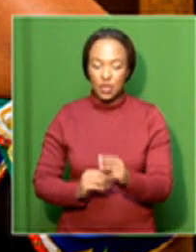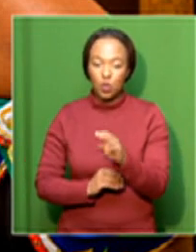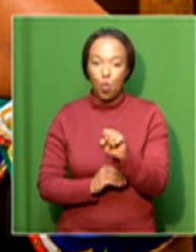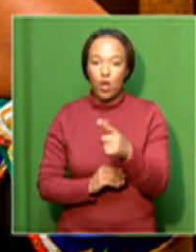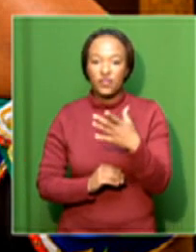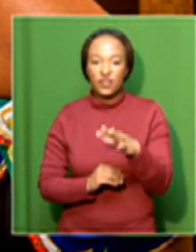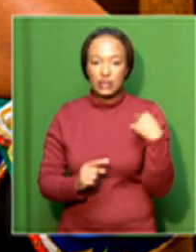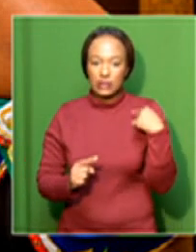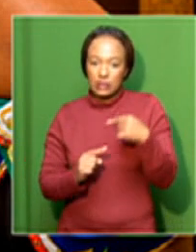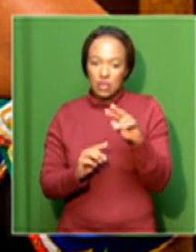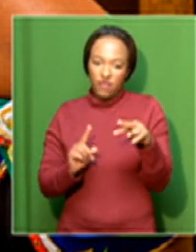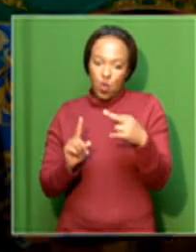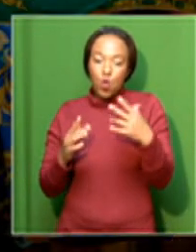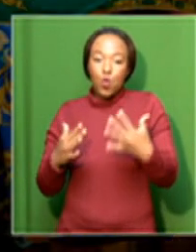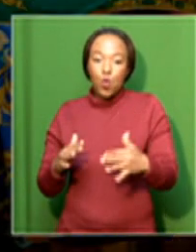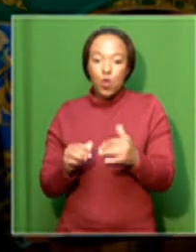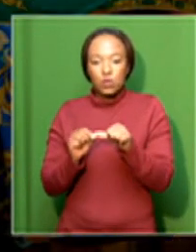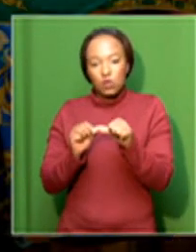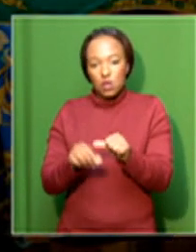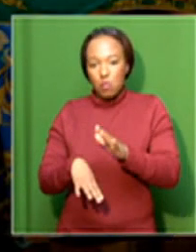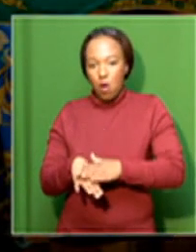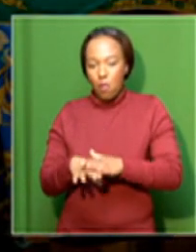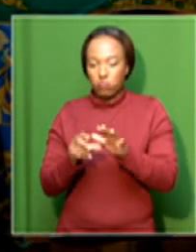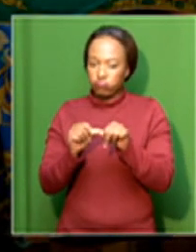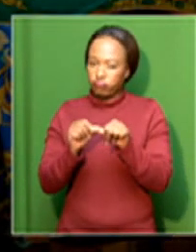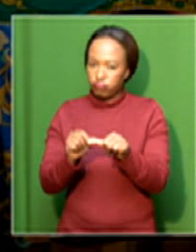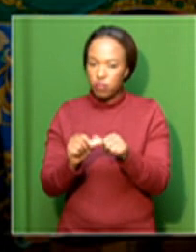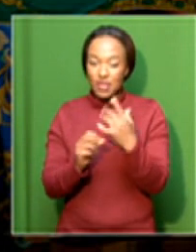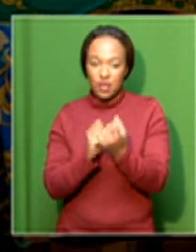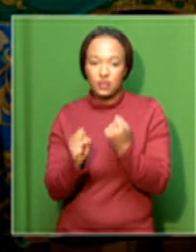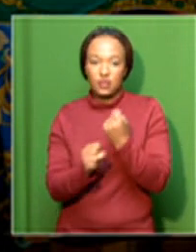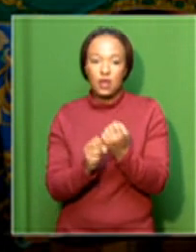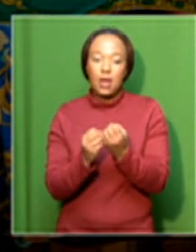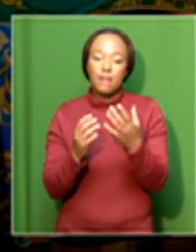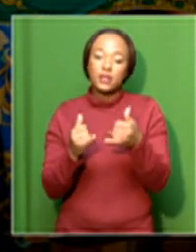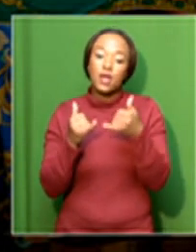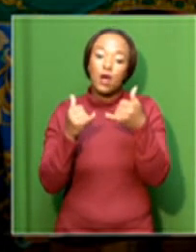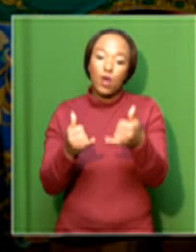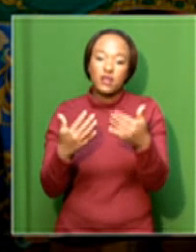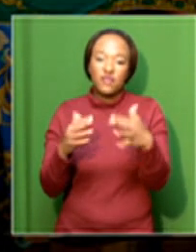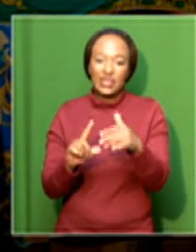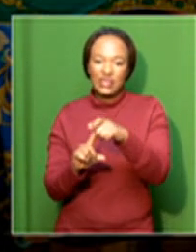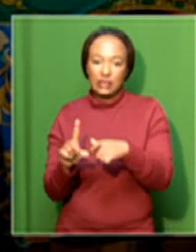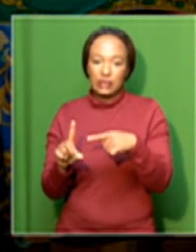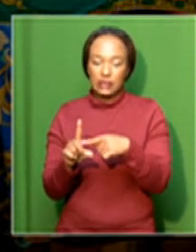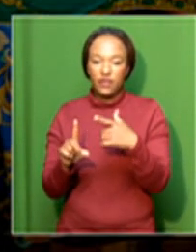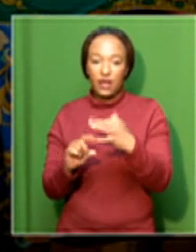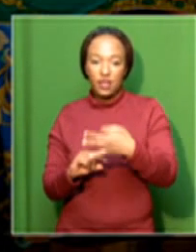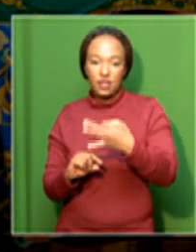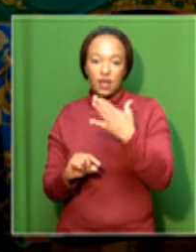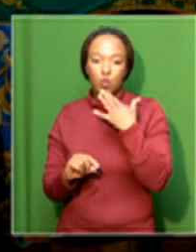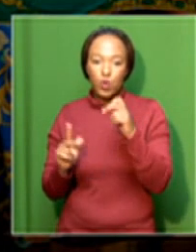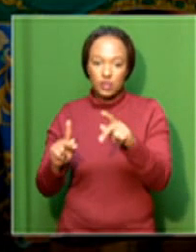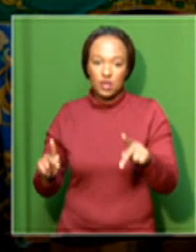reviews, and since then he's continued to deliver music to the masses. This year, the multi-award-winning artist came out with his third studio